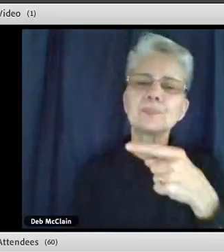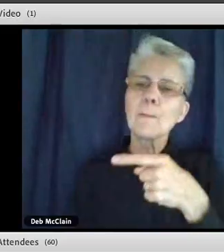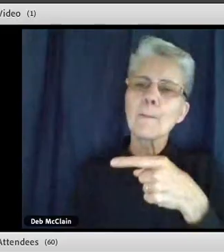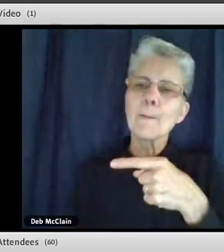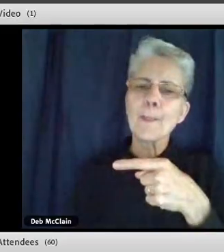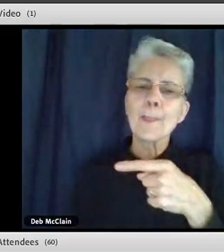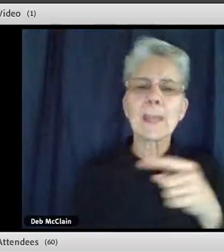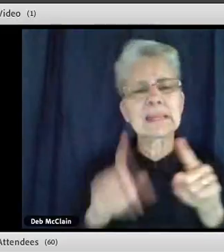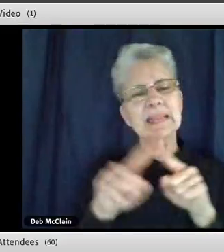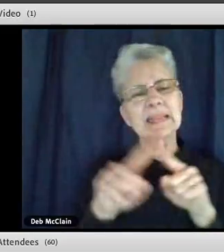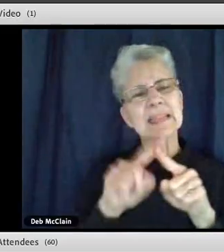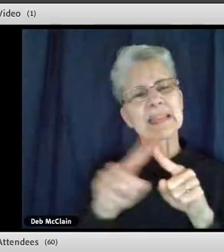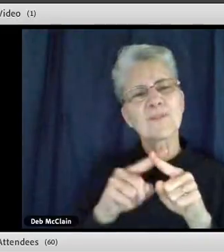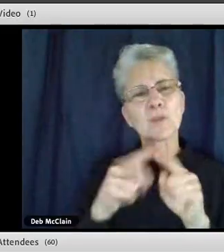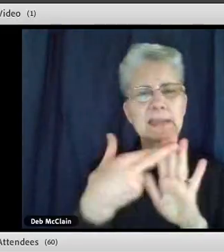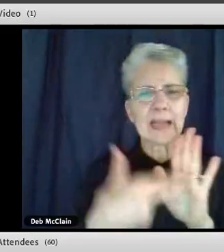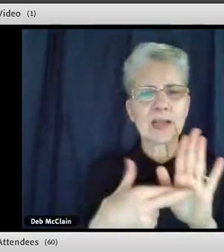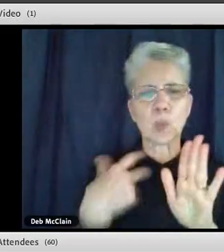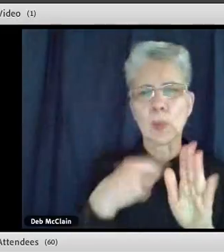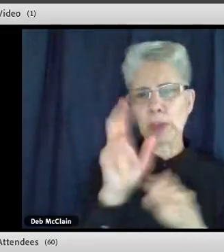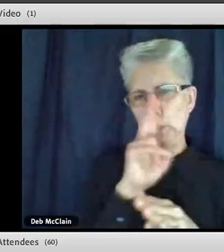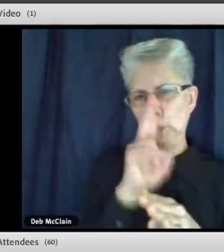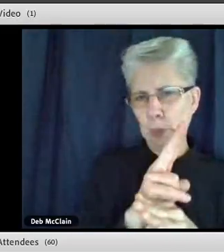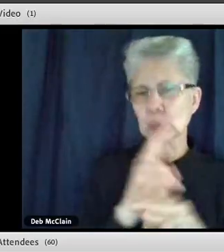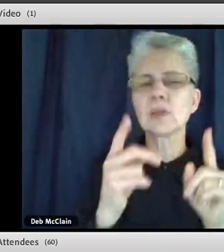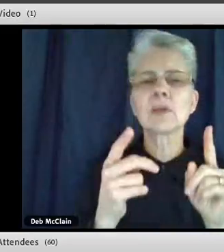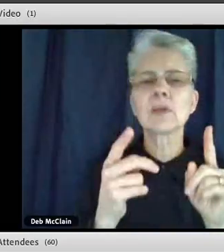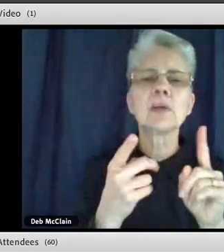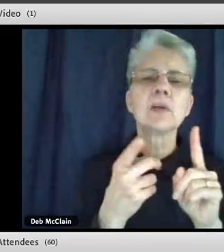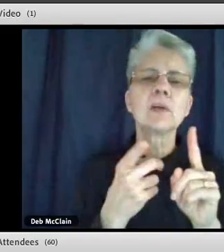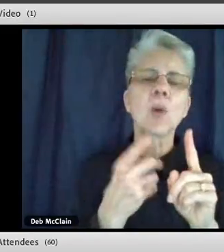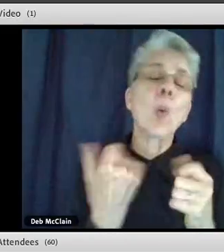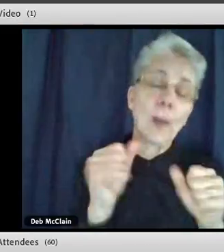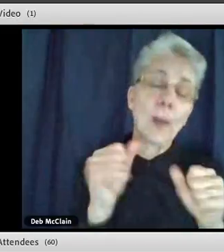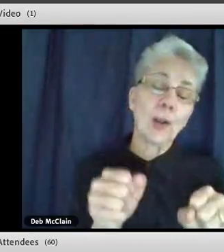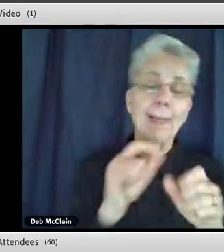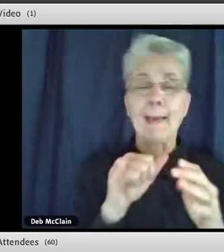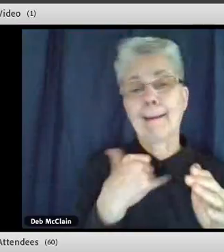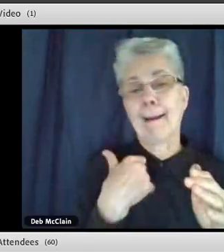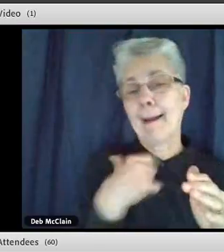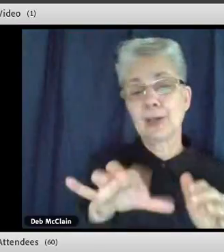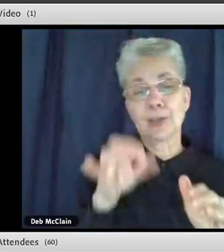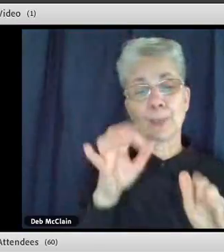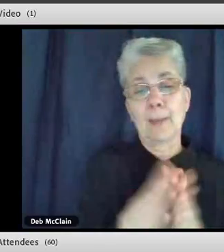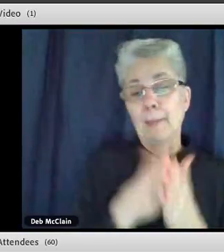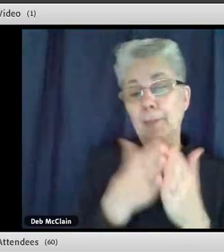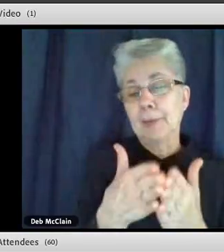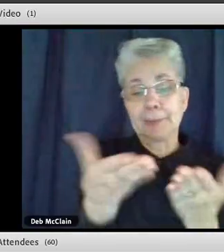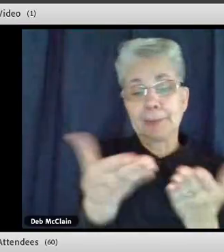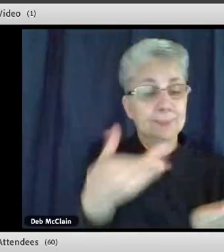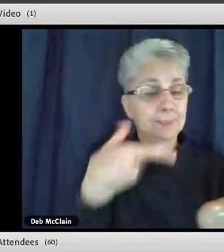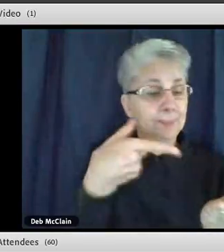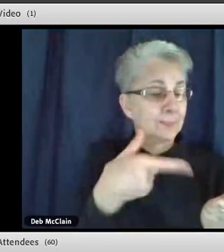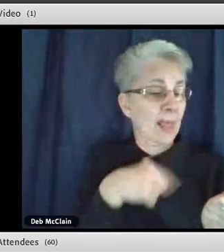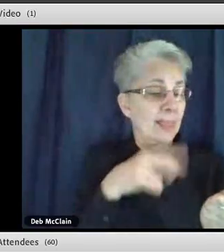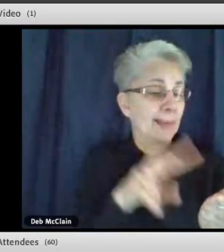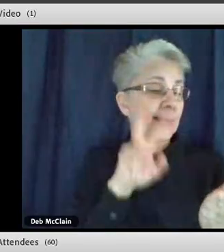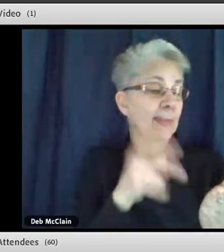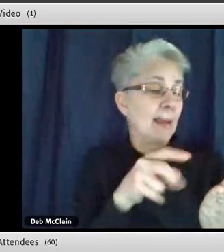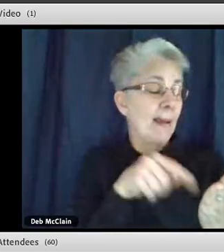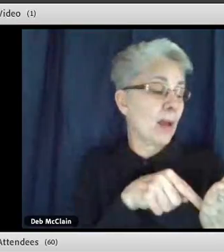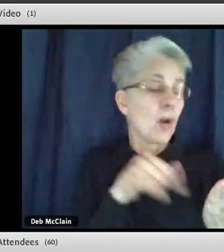different standards that we use to do that, right? I mean, we could, like, I can just pick up a book and say, okay, that's the title,